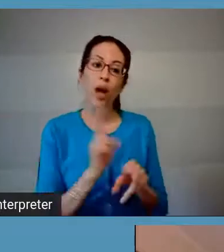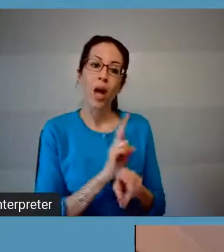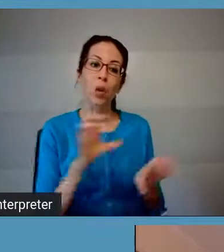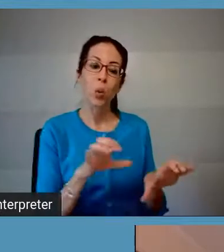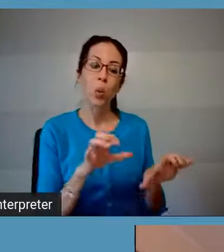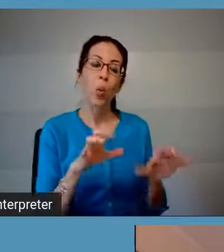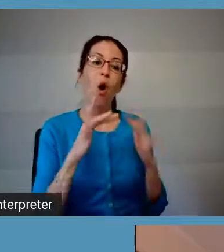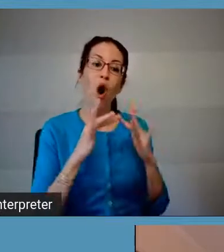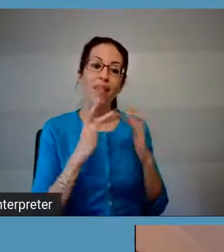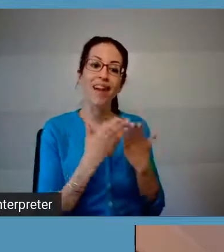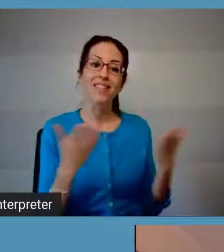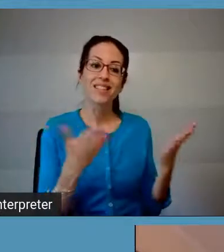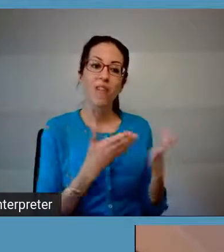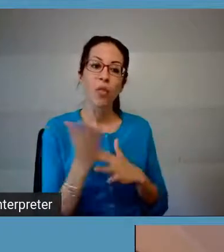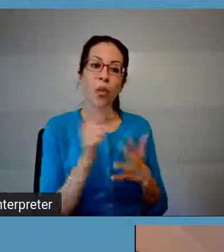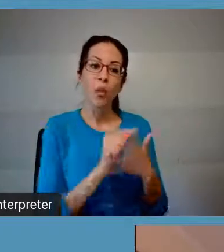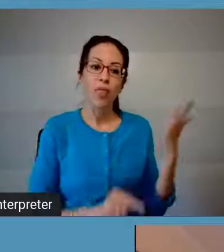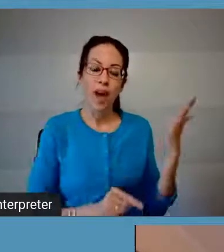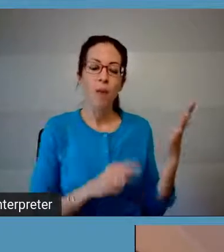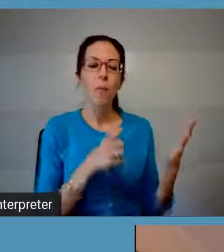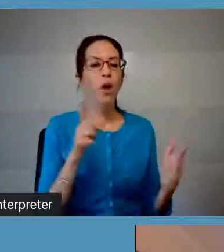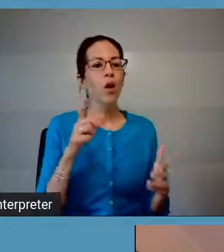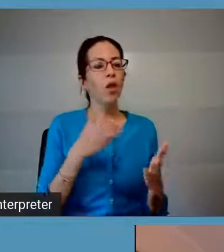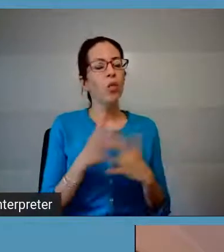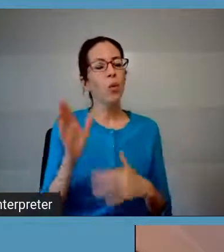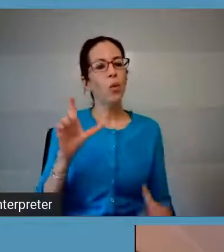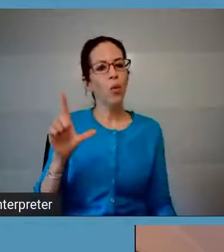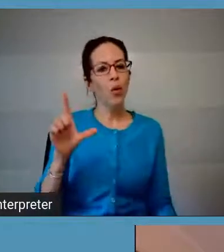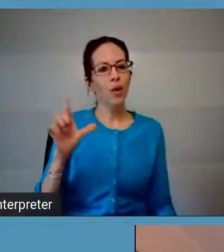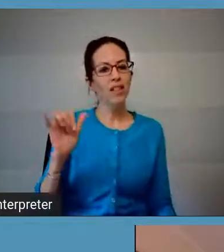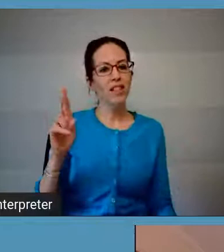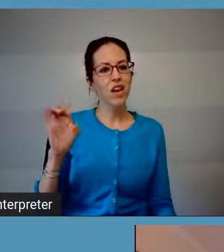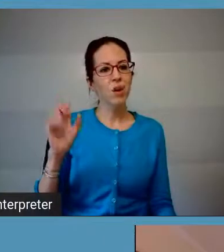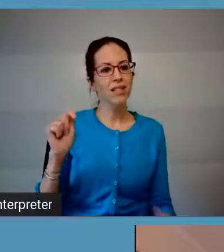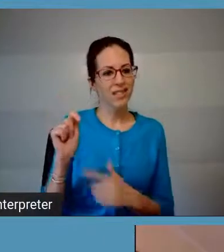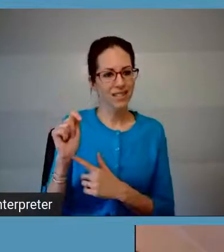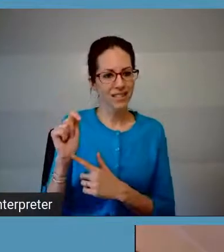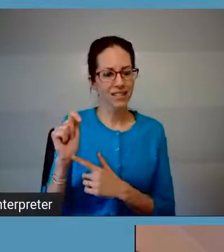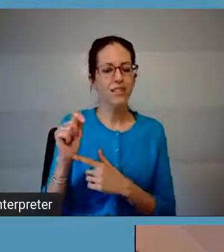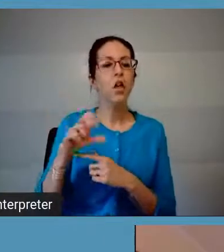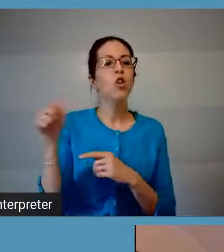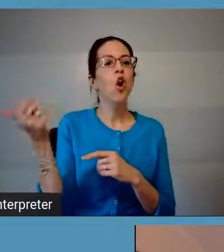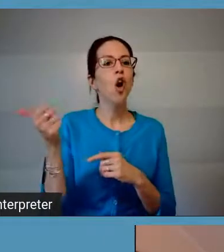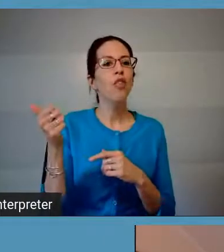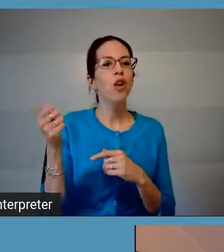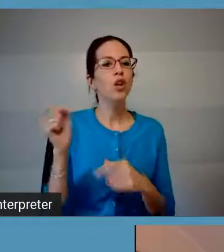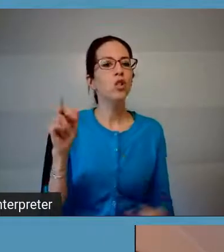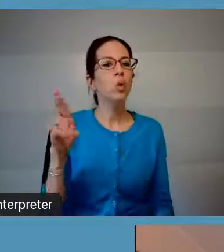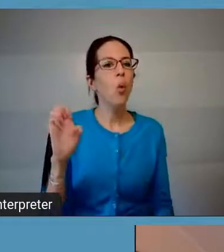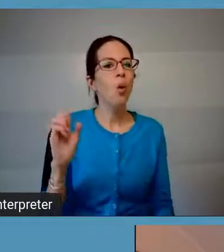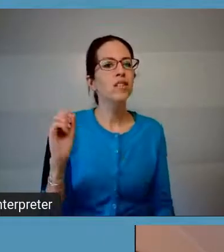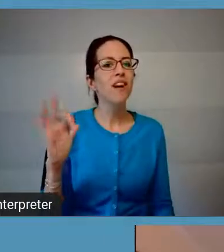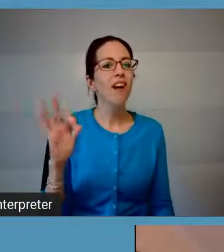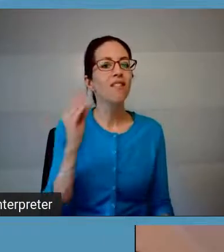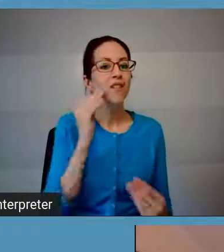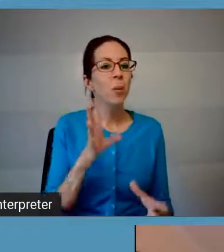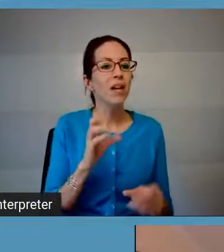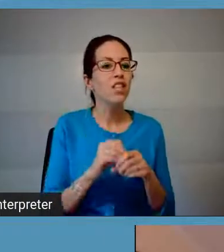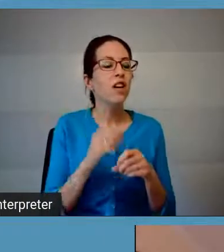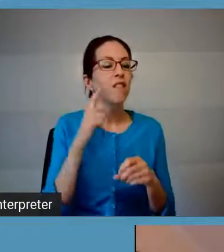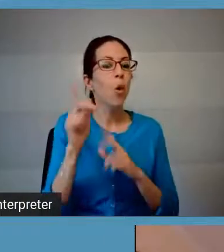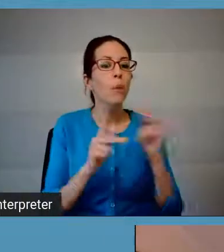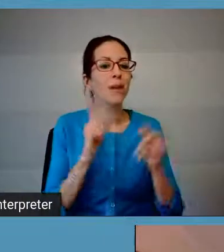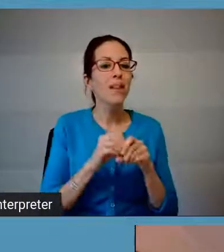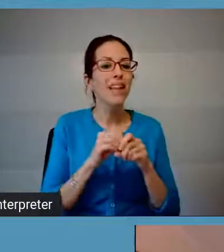them and through Lyrasis, which is another source of information for people in the profession who are dealing with